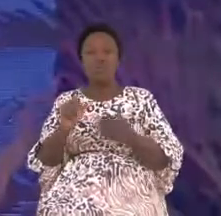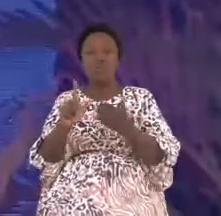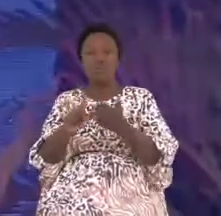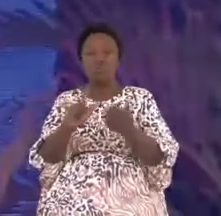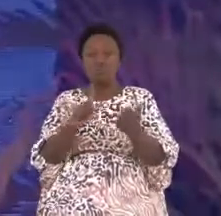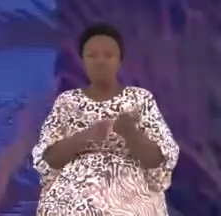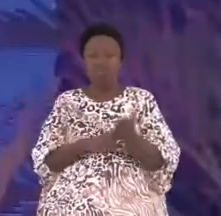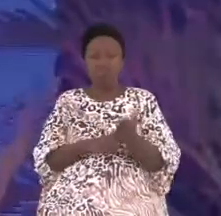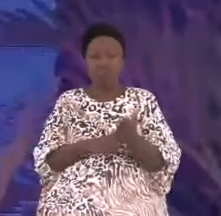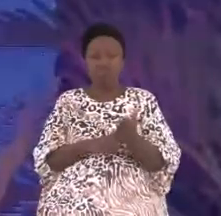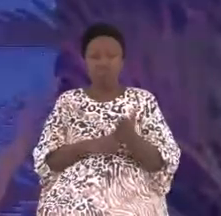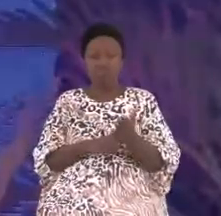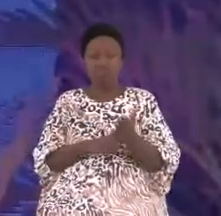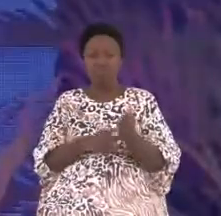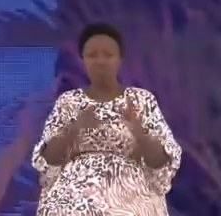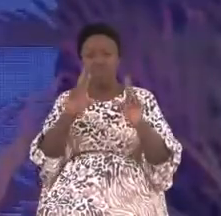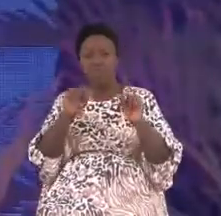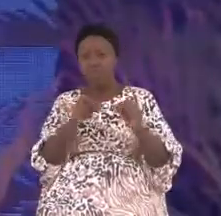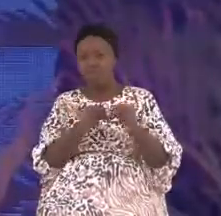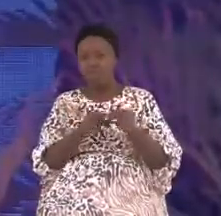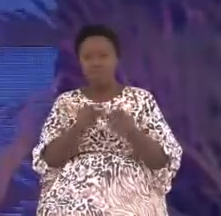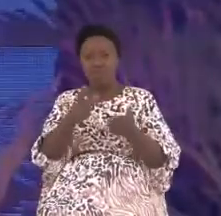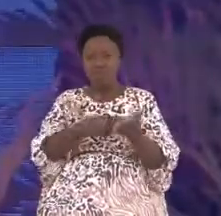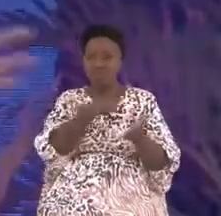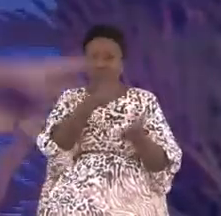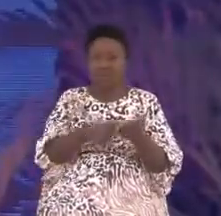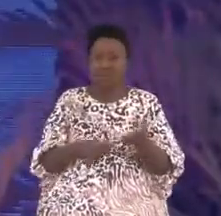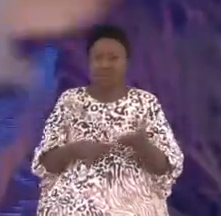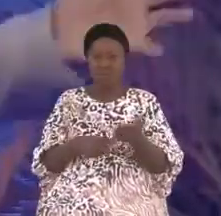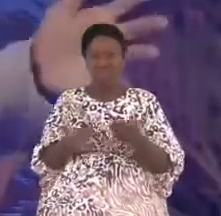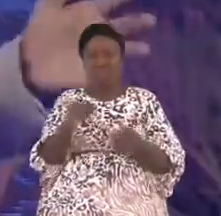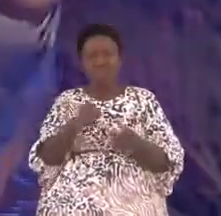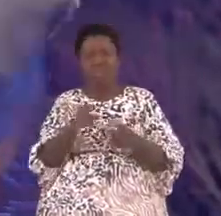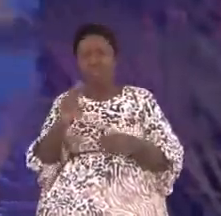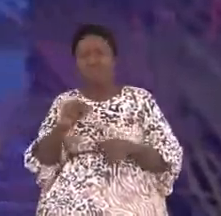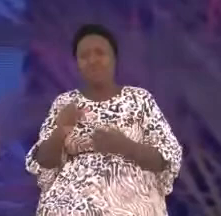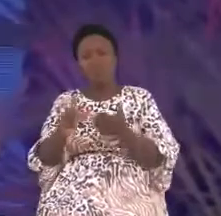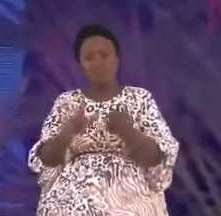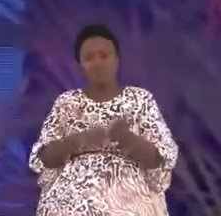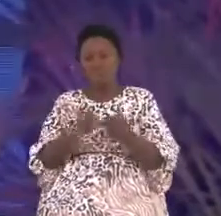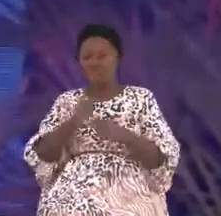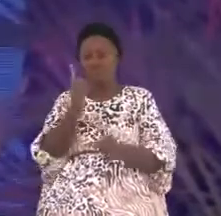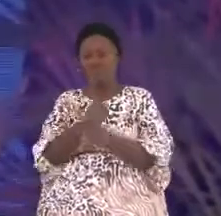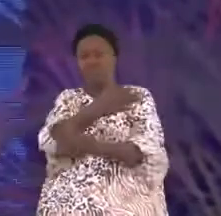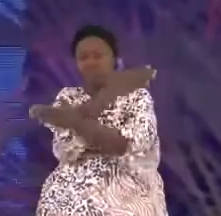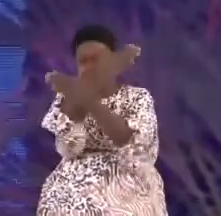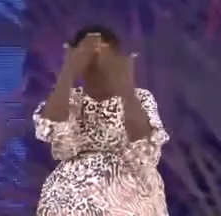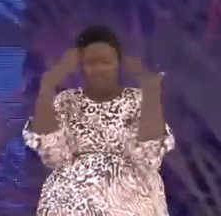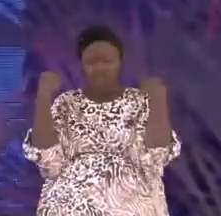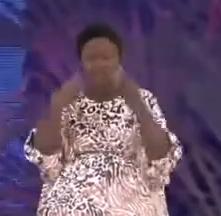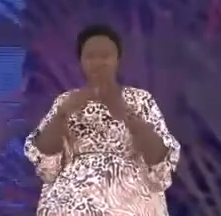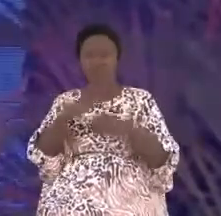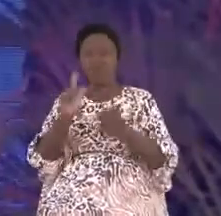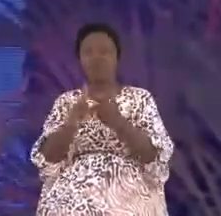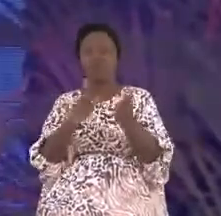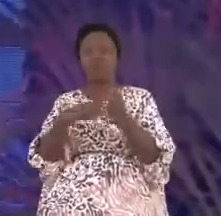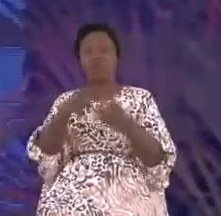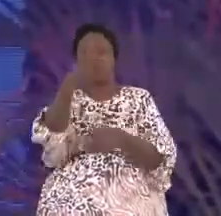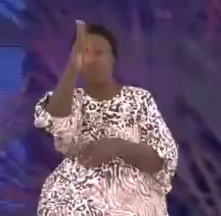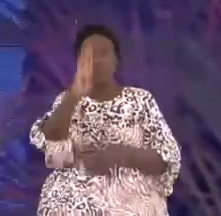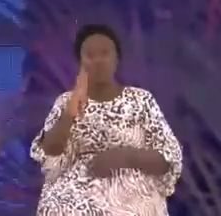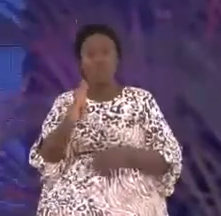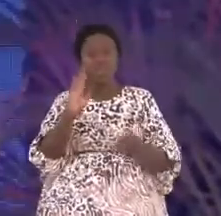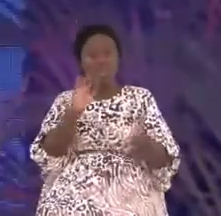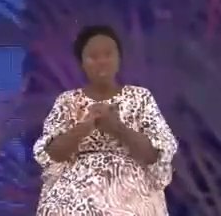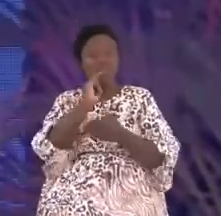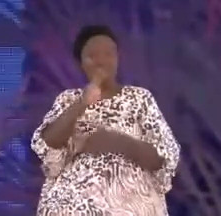regulation and there is no law and they just forgot about the lord of god that's our picture